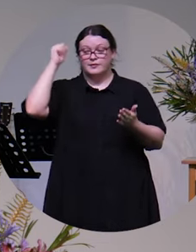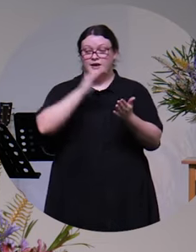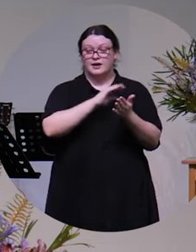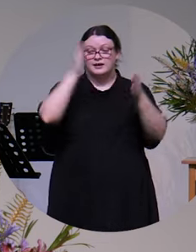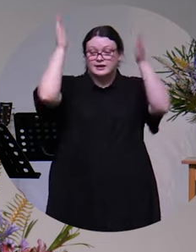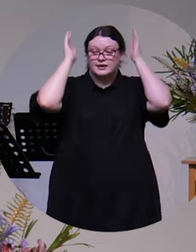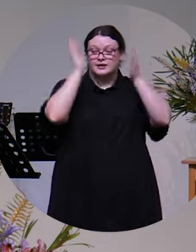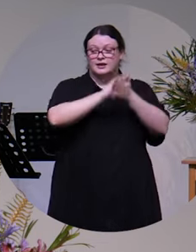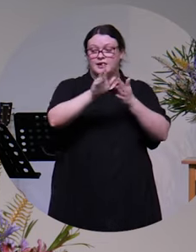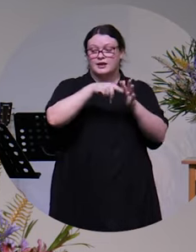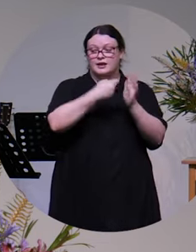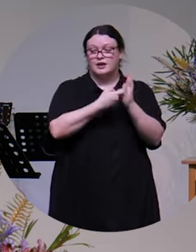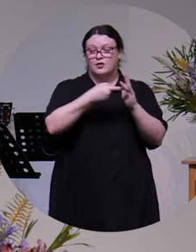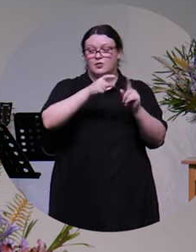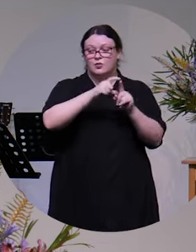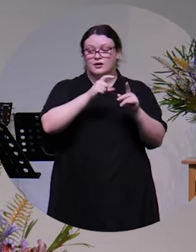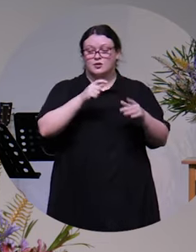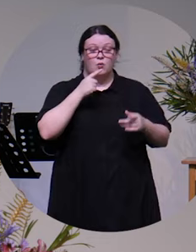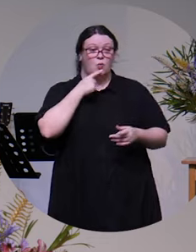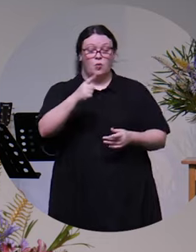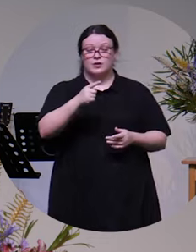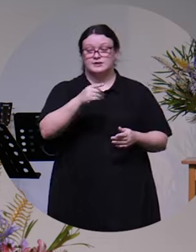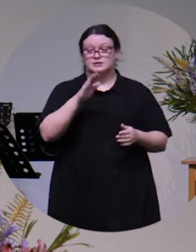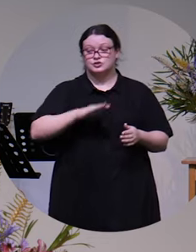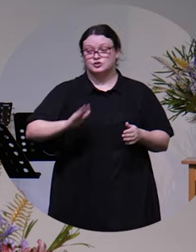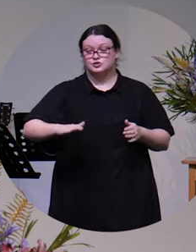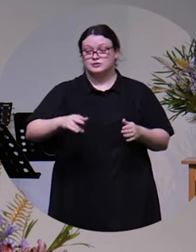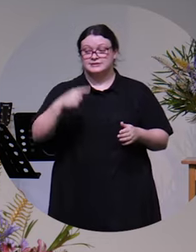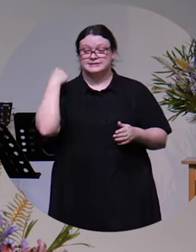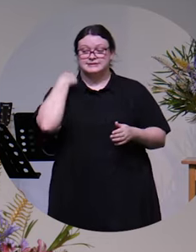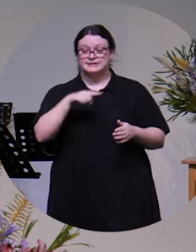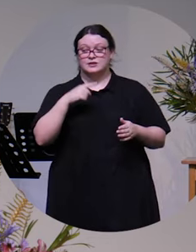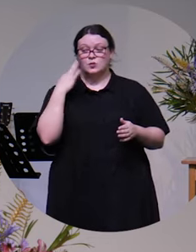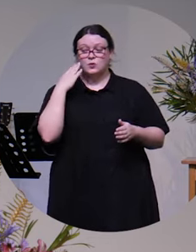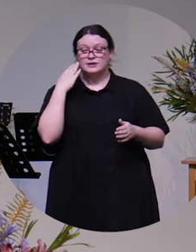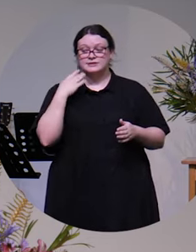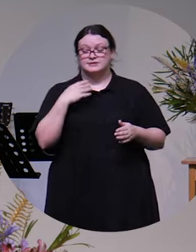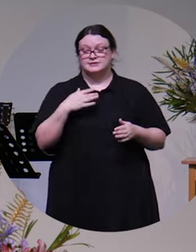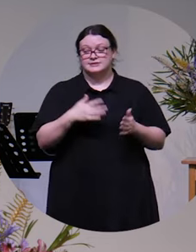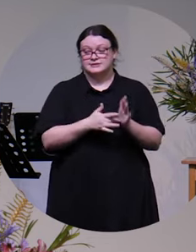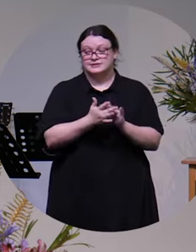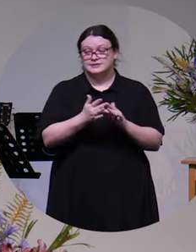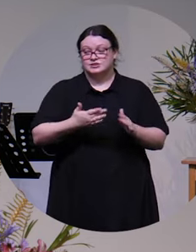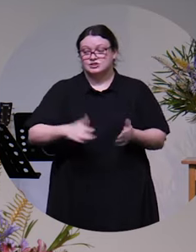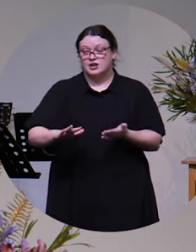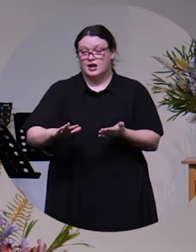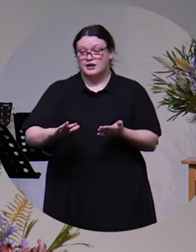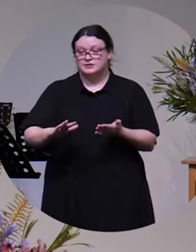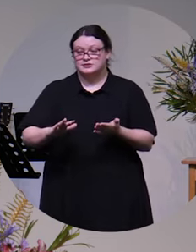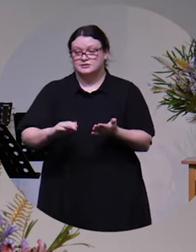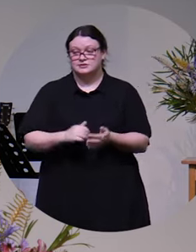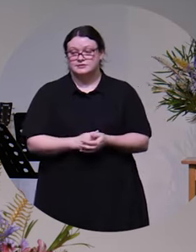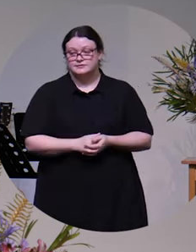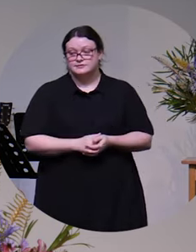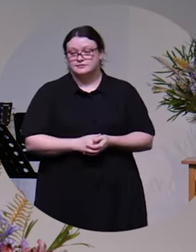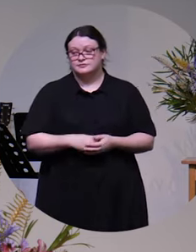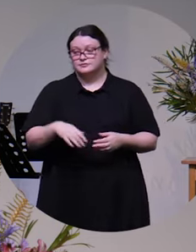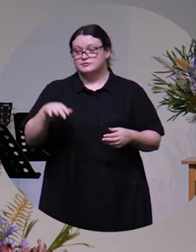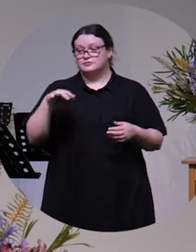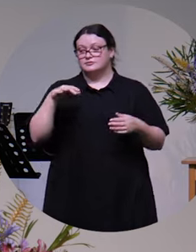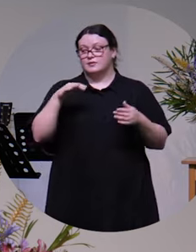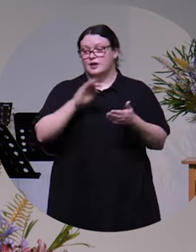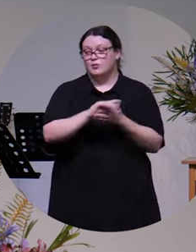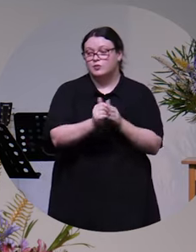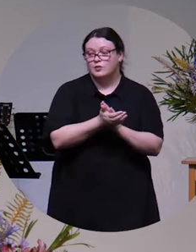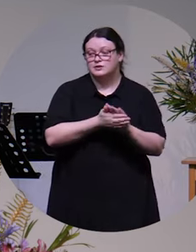In John's Gospel, verse 10, he was in the world, and the world came into being through him, yet the